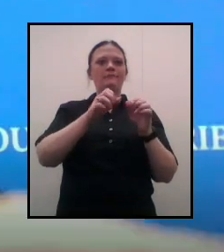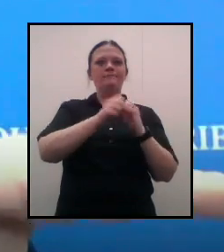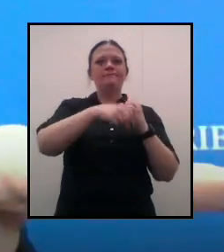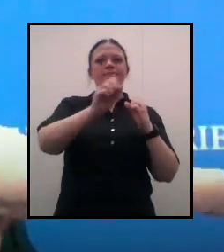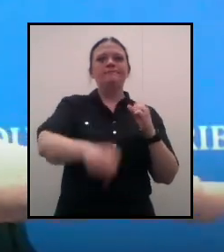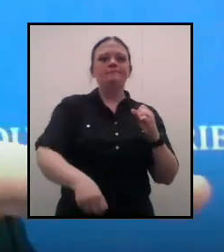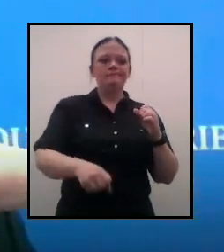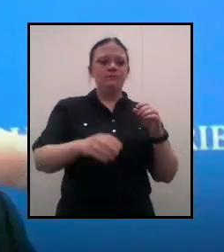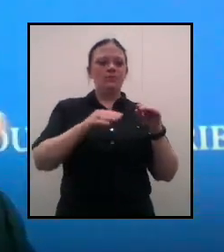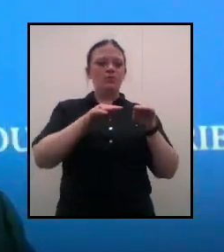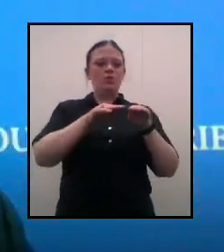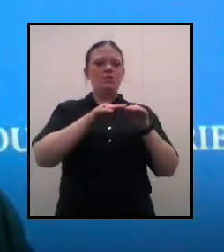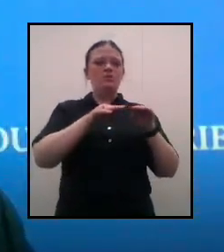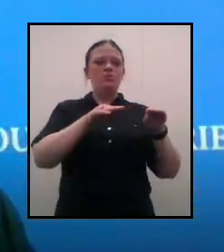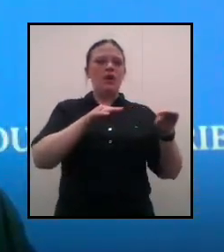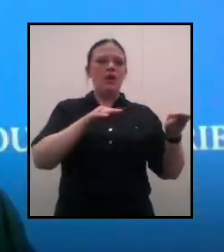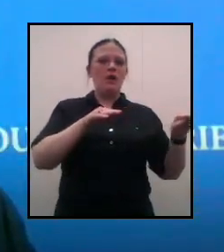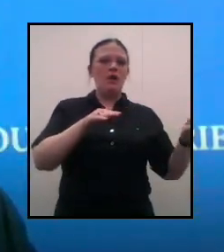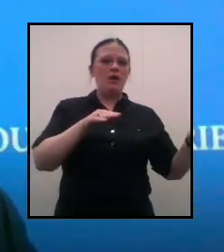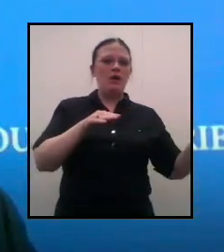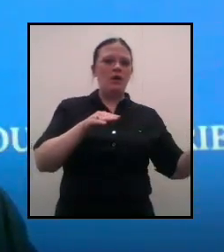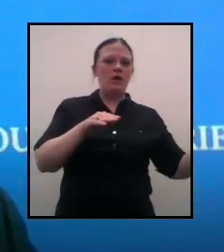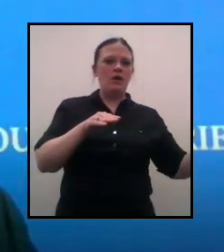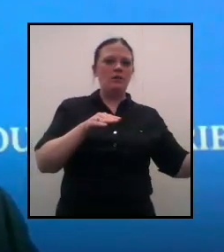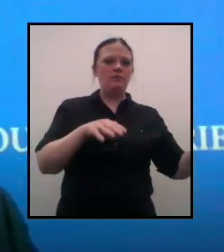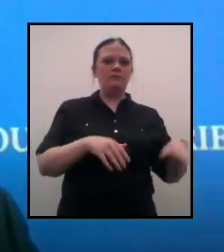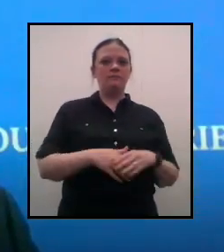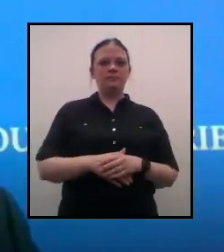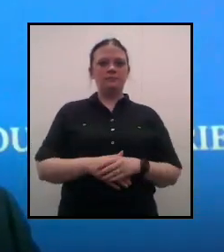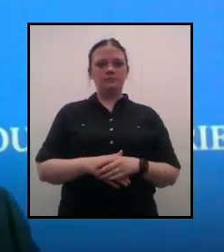contraction rate, so you're like this